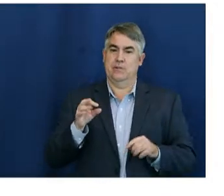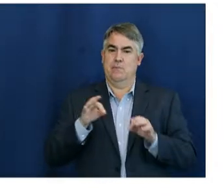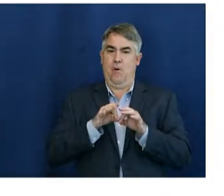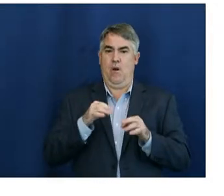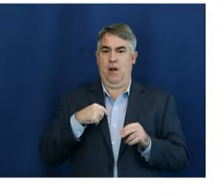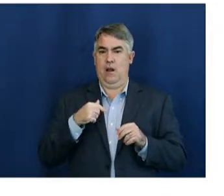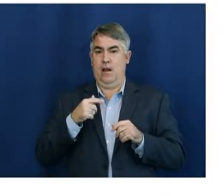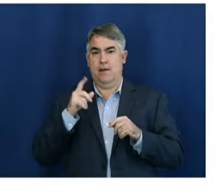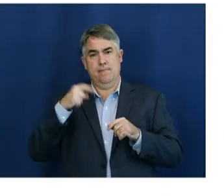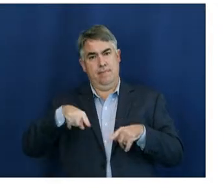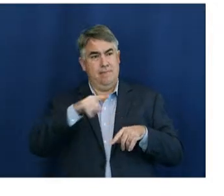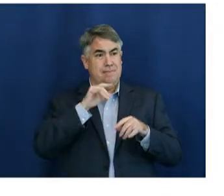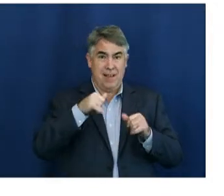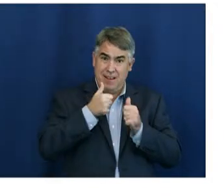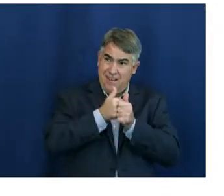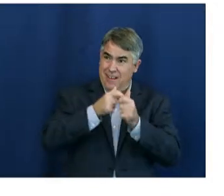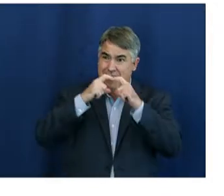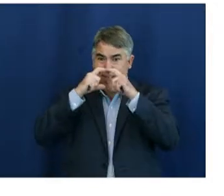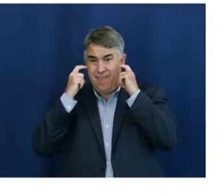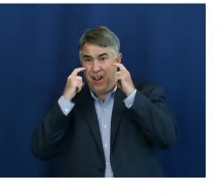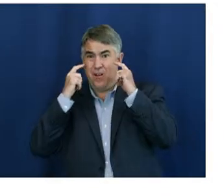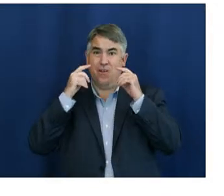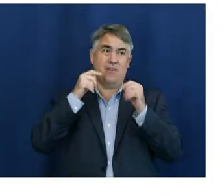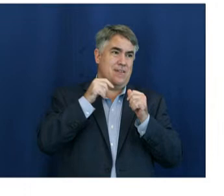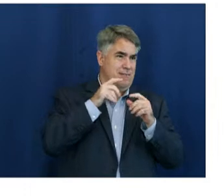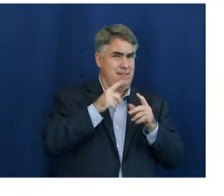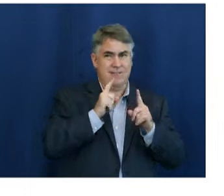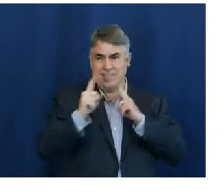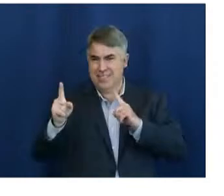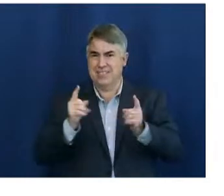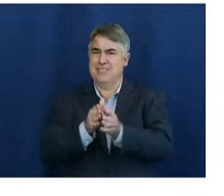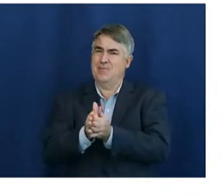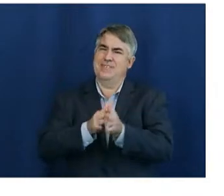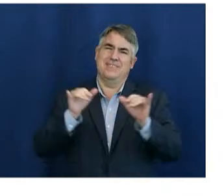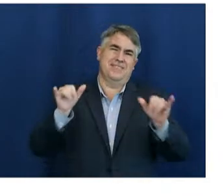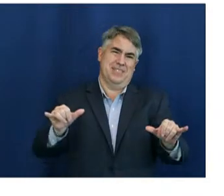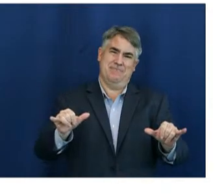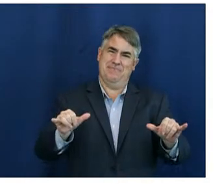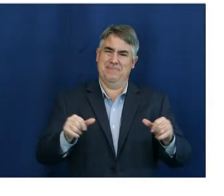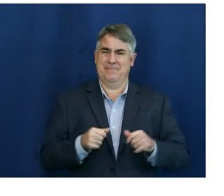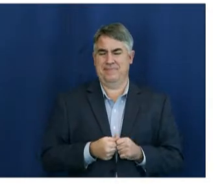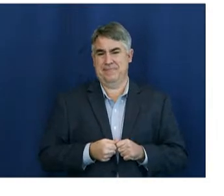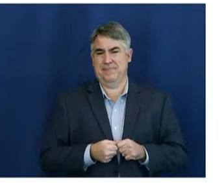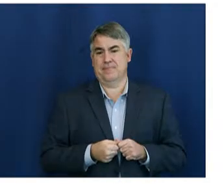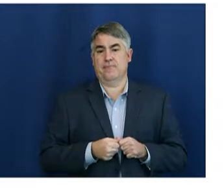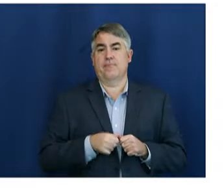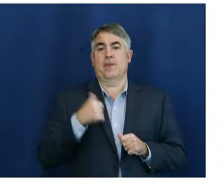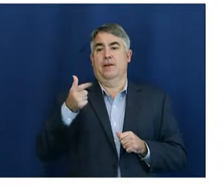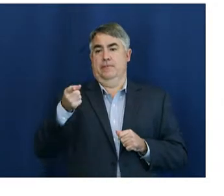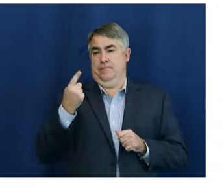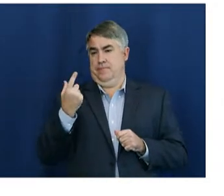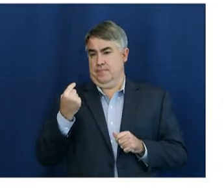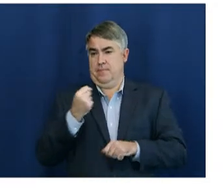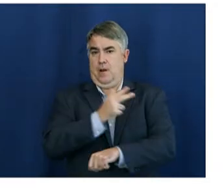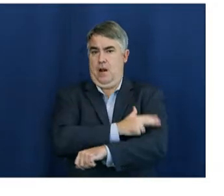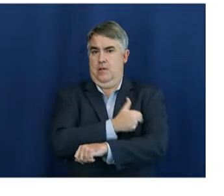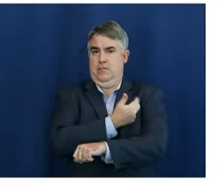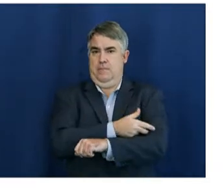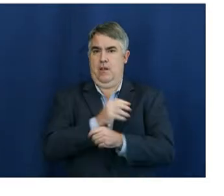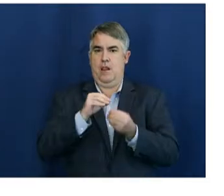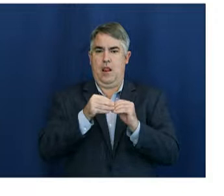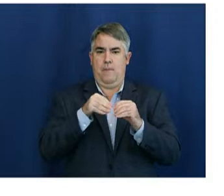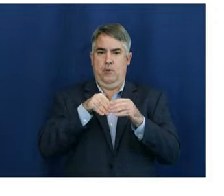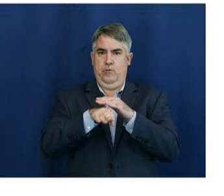number begin to come down. Again, on the next slide, you'll see here our hospitalization. This is COVID-related